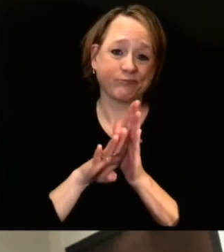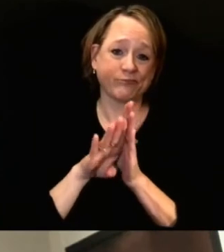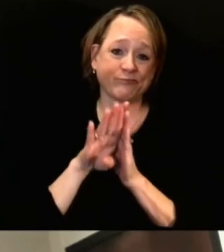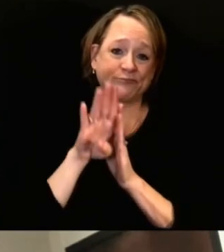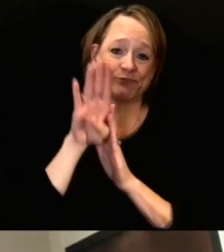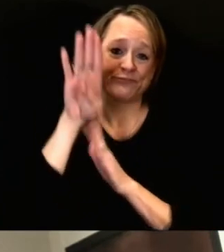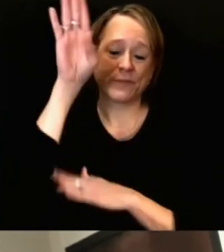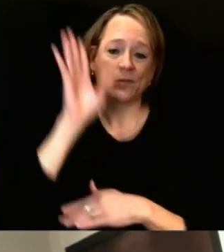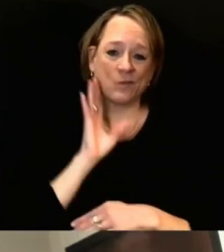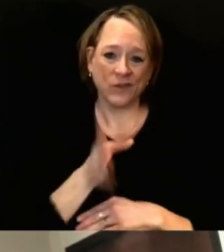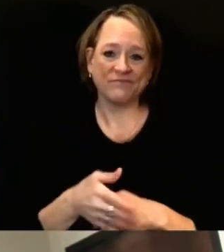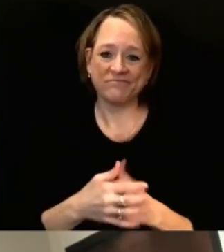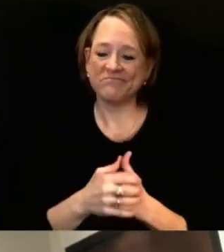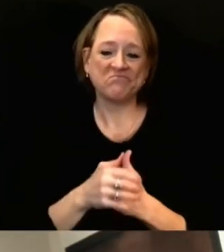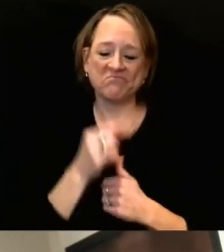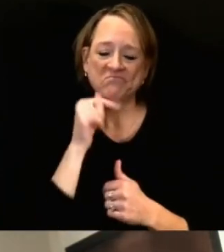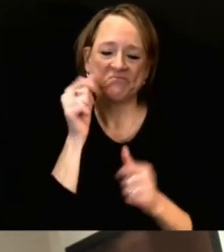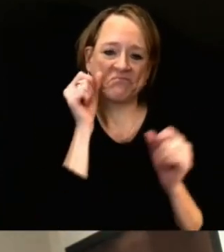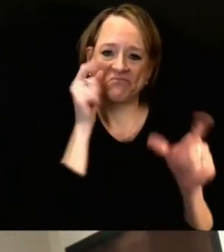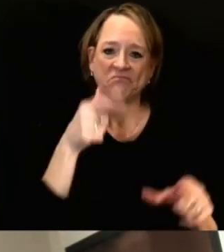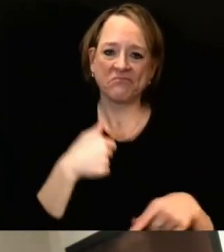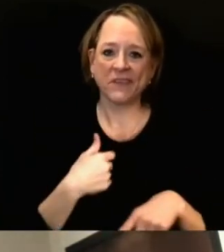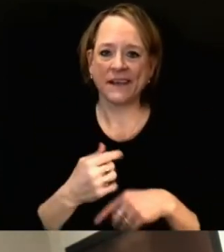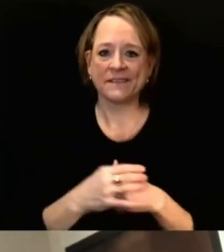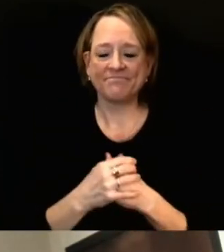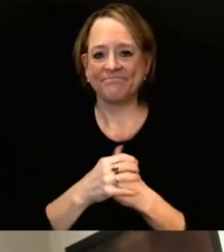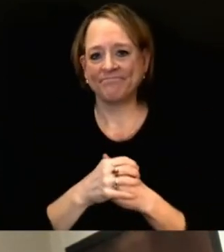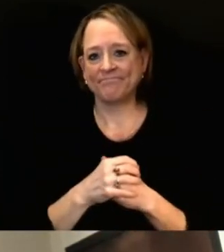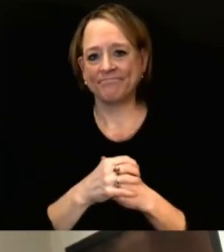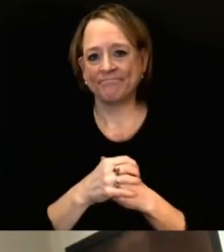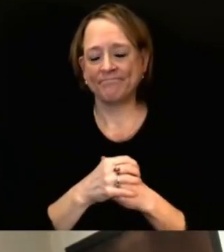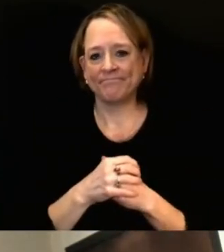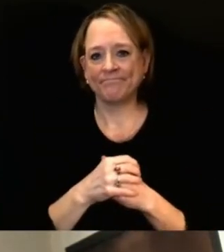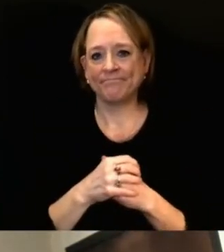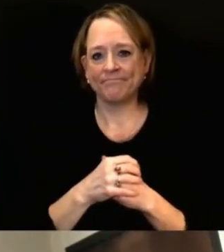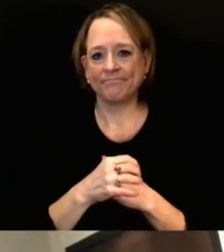can, following the guidance, staying home when you're sick, getting